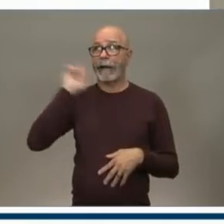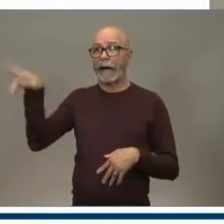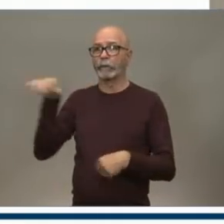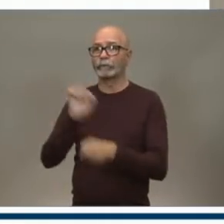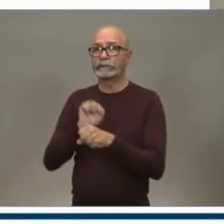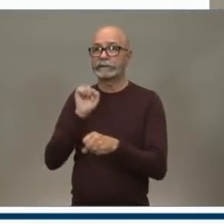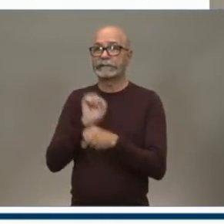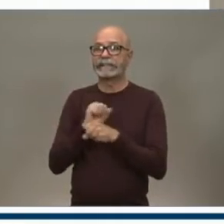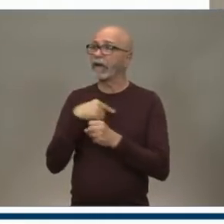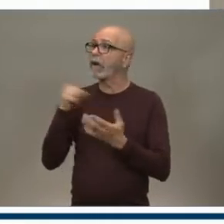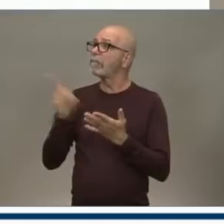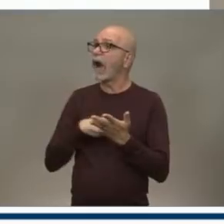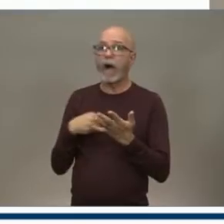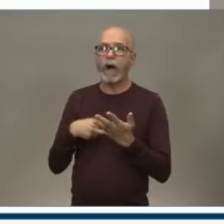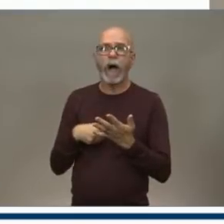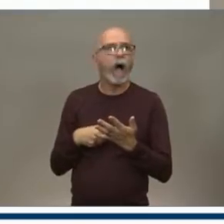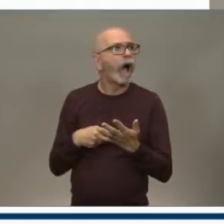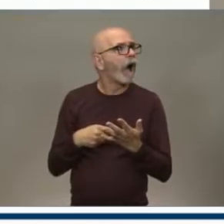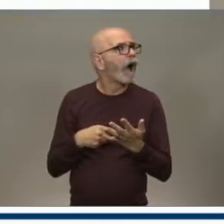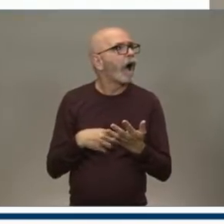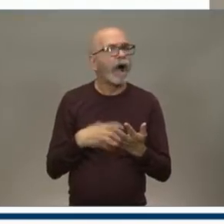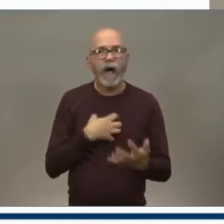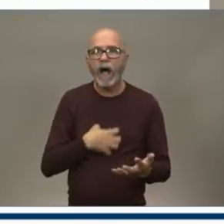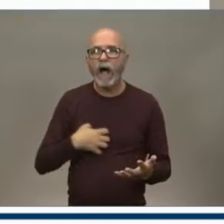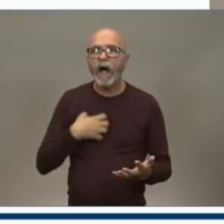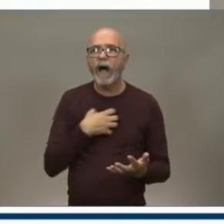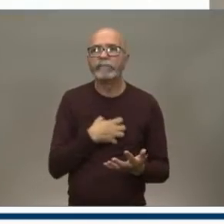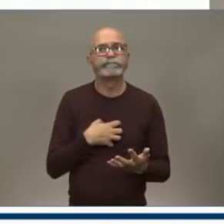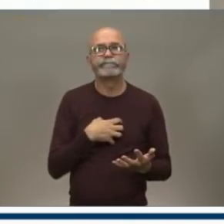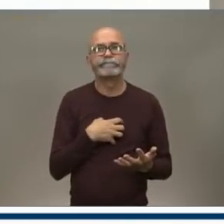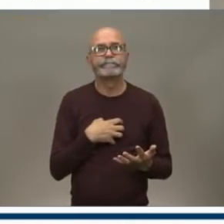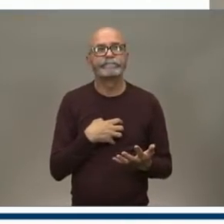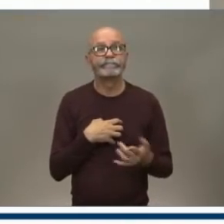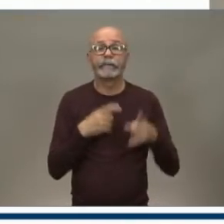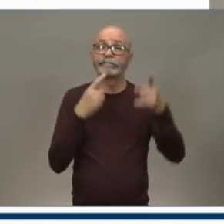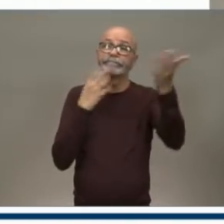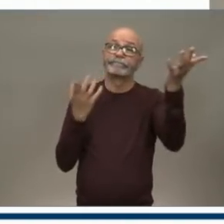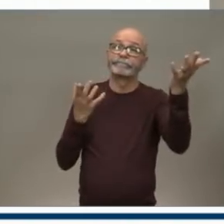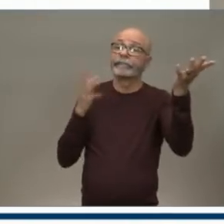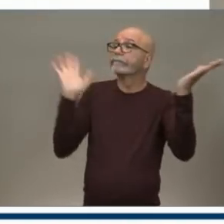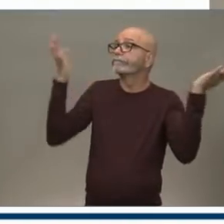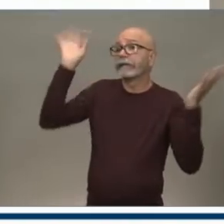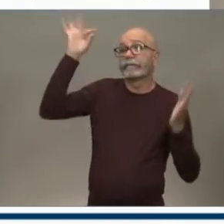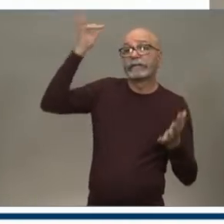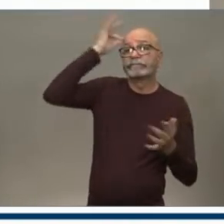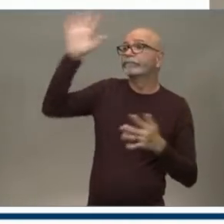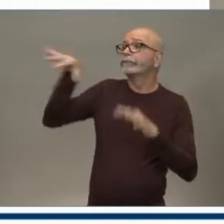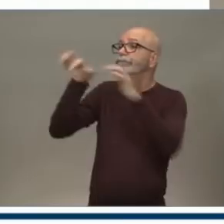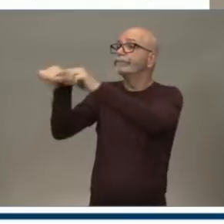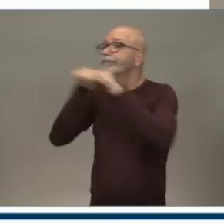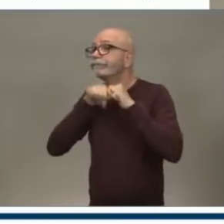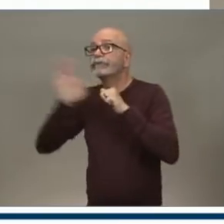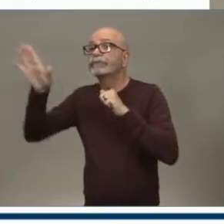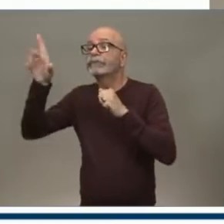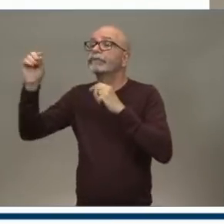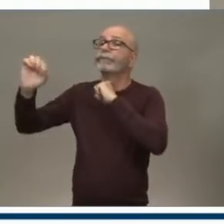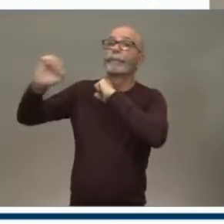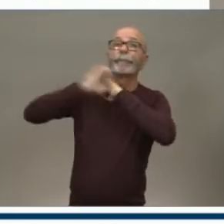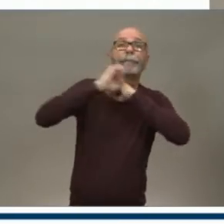I can't really comment. I don't know what steps the federal government has taken to communicate that,